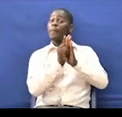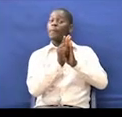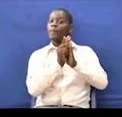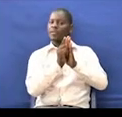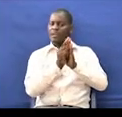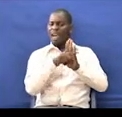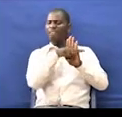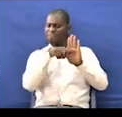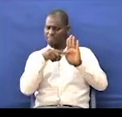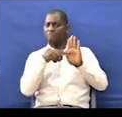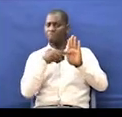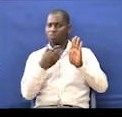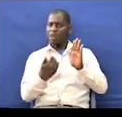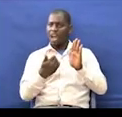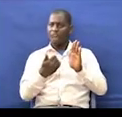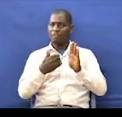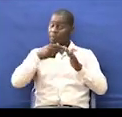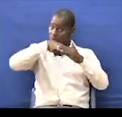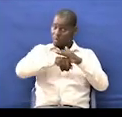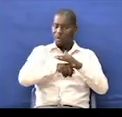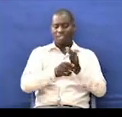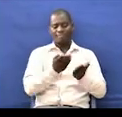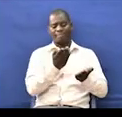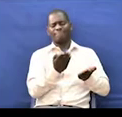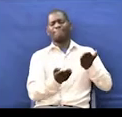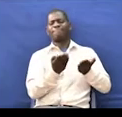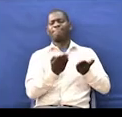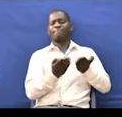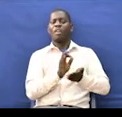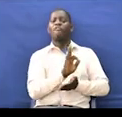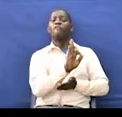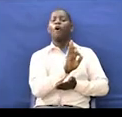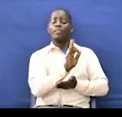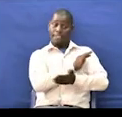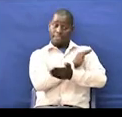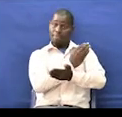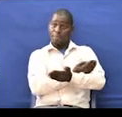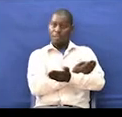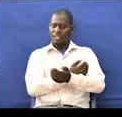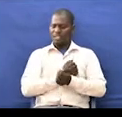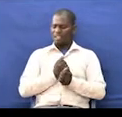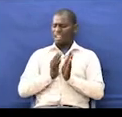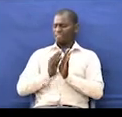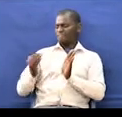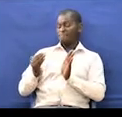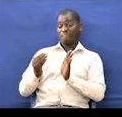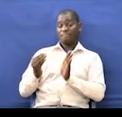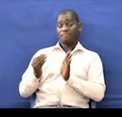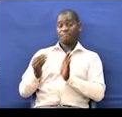of the force times distance, so here is force and here is distance. Means from this,